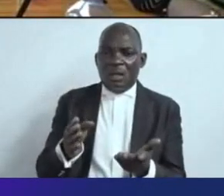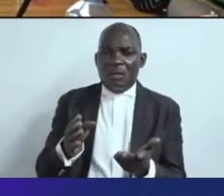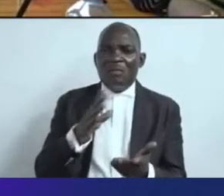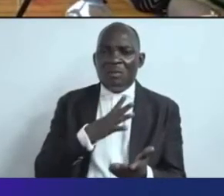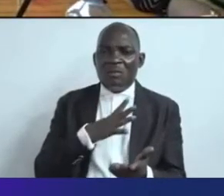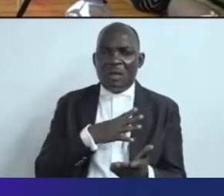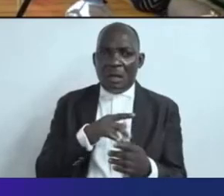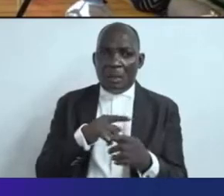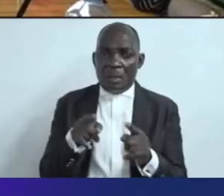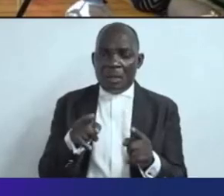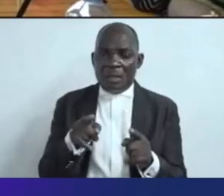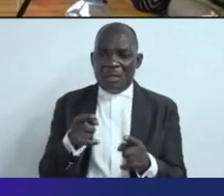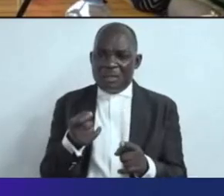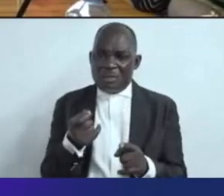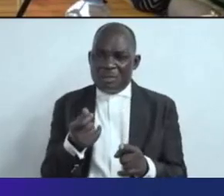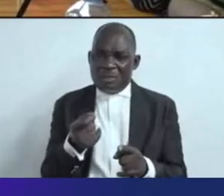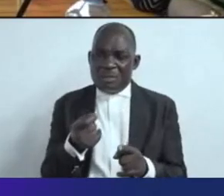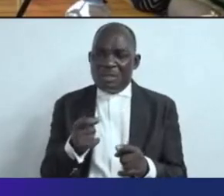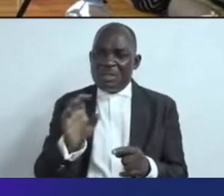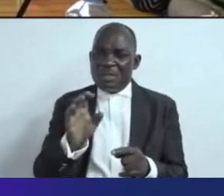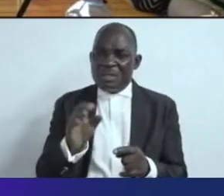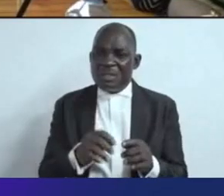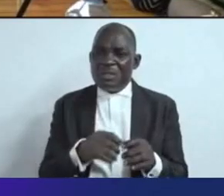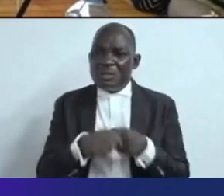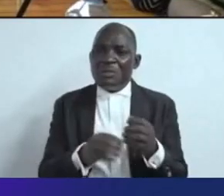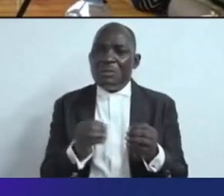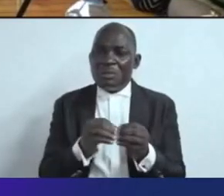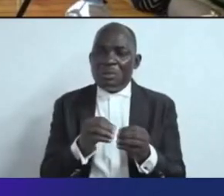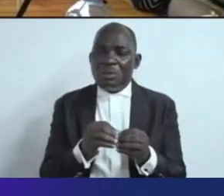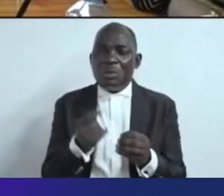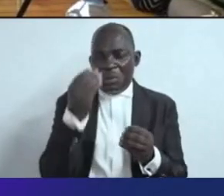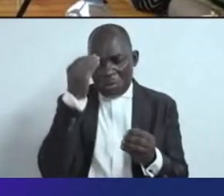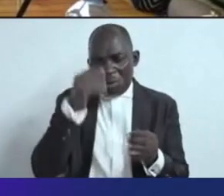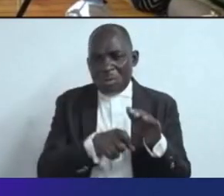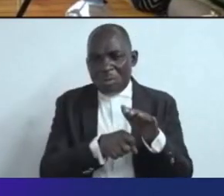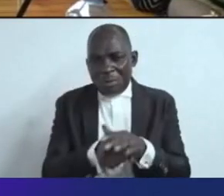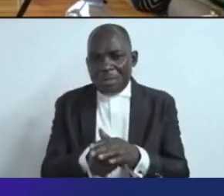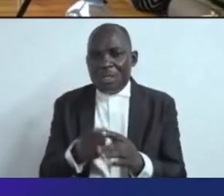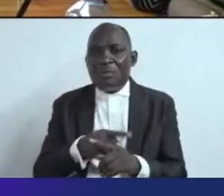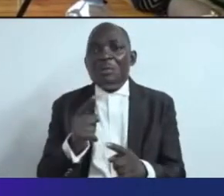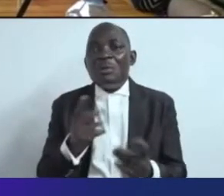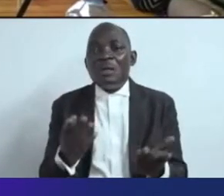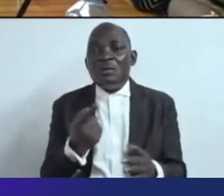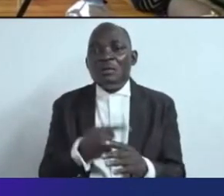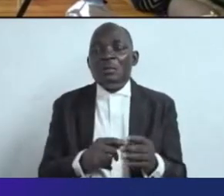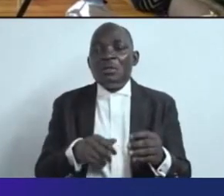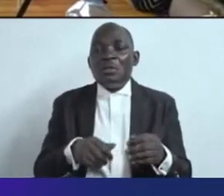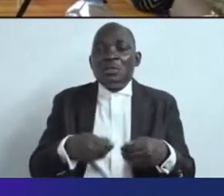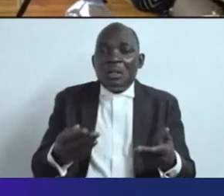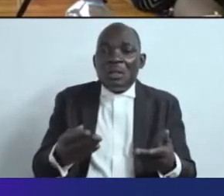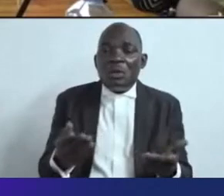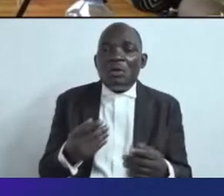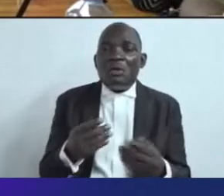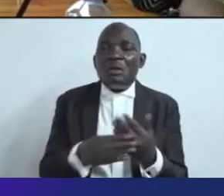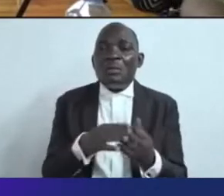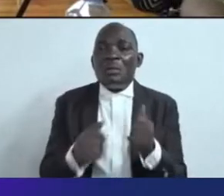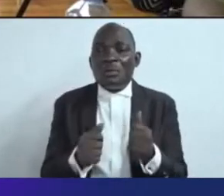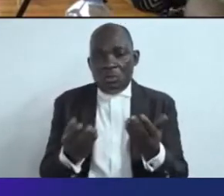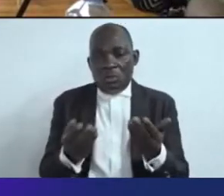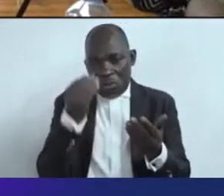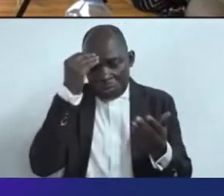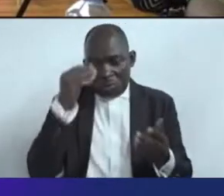But there's a little pressure on the city. I just wanted to know where the pressure is coming from, whether from the supply side or the demand side. Thank you.